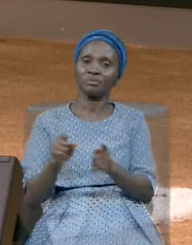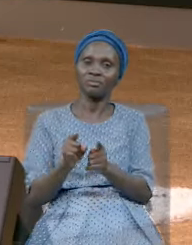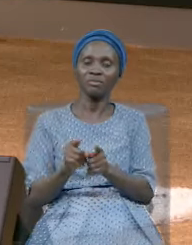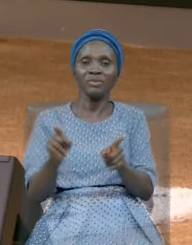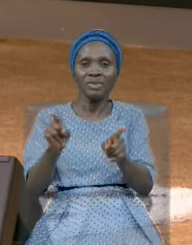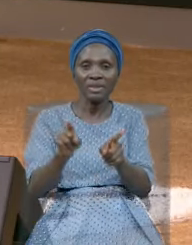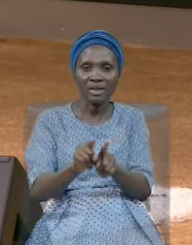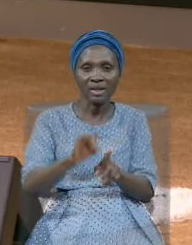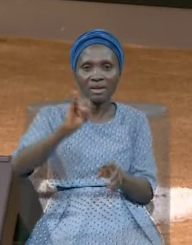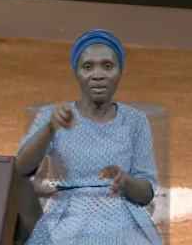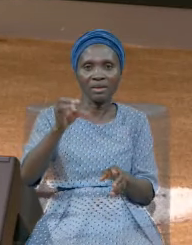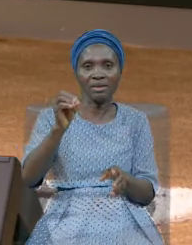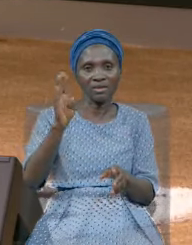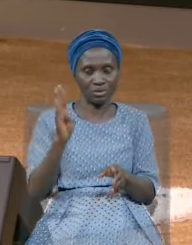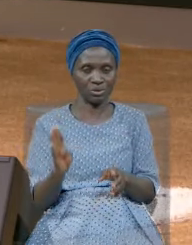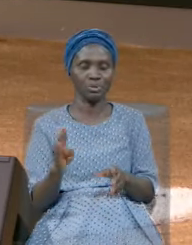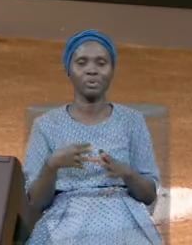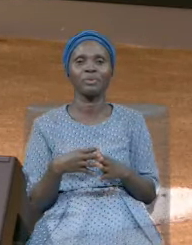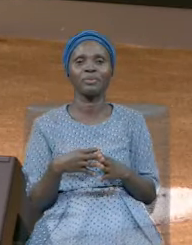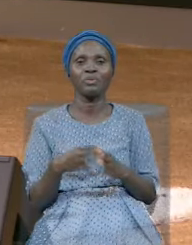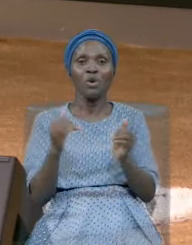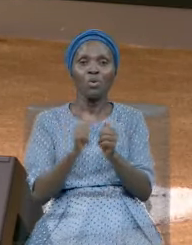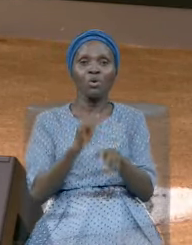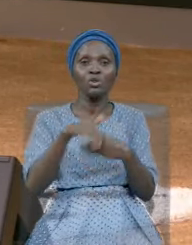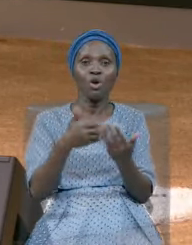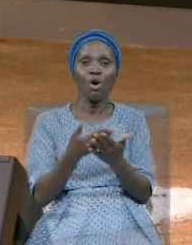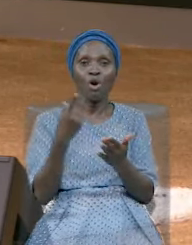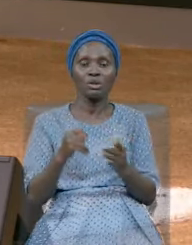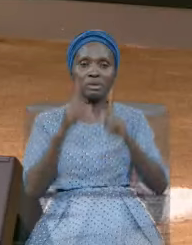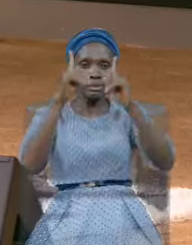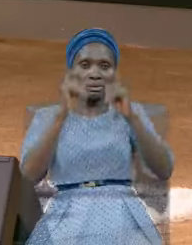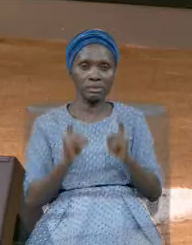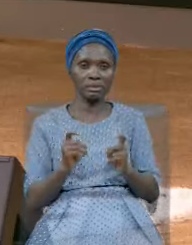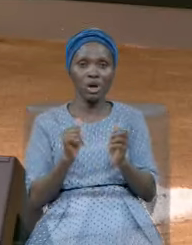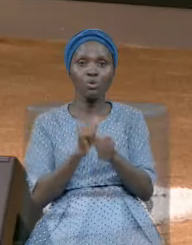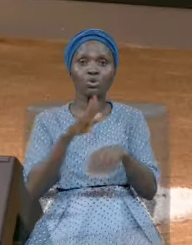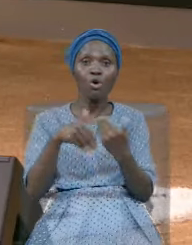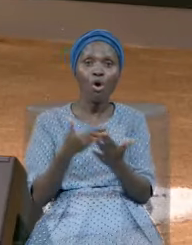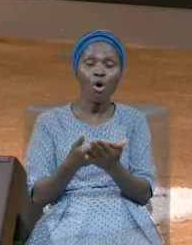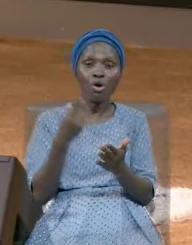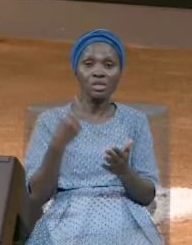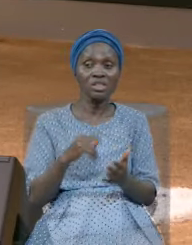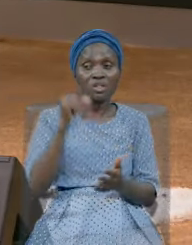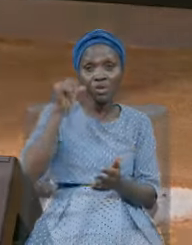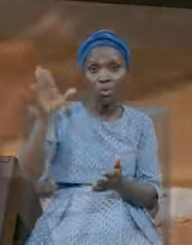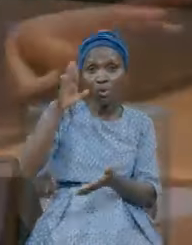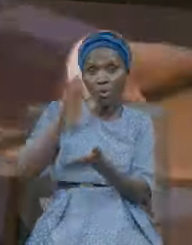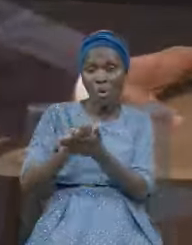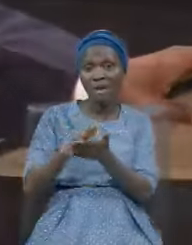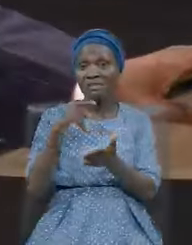wife, with all the trial, with all that the woman said, that's how we know we have